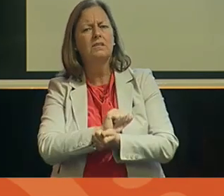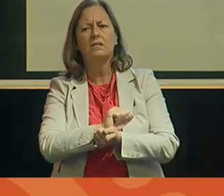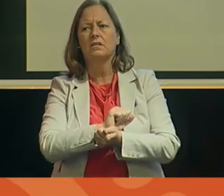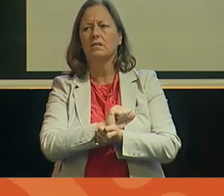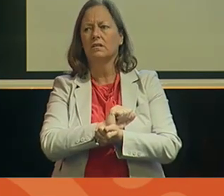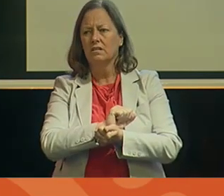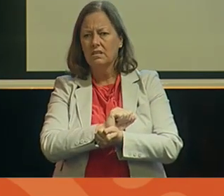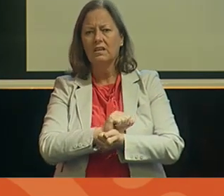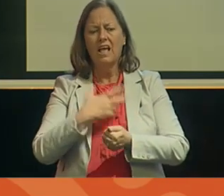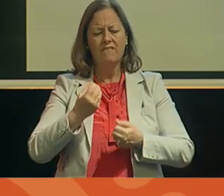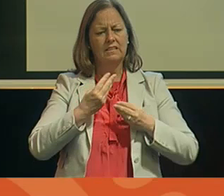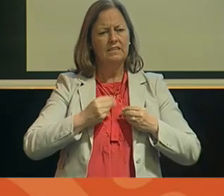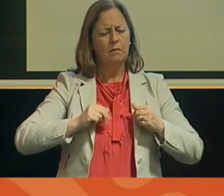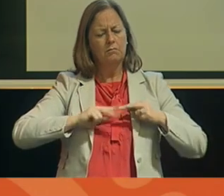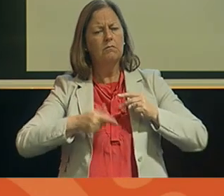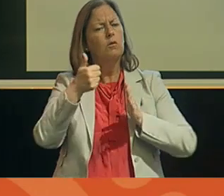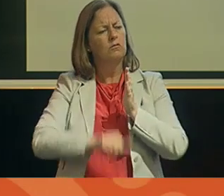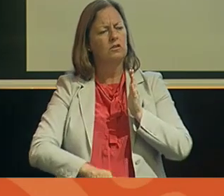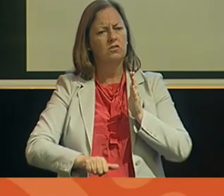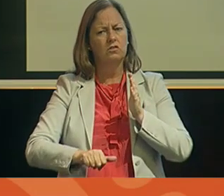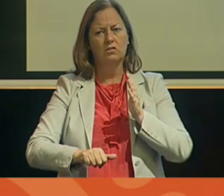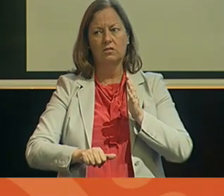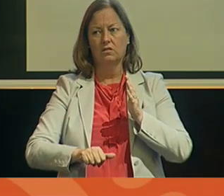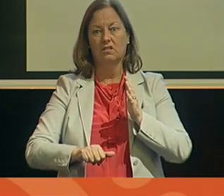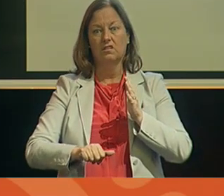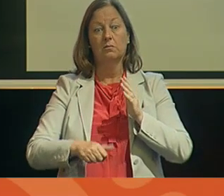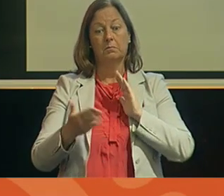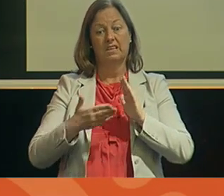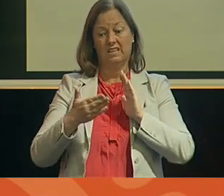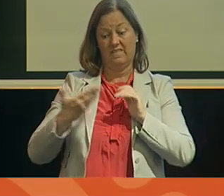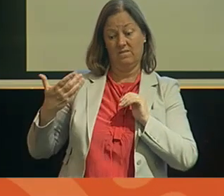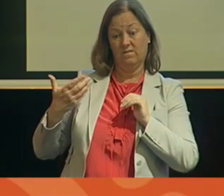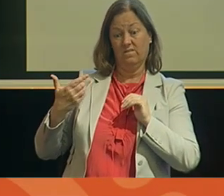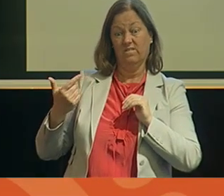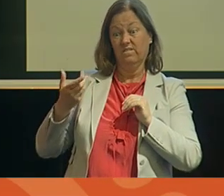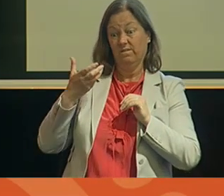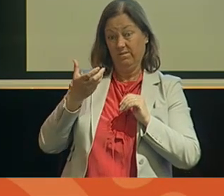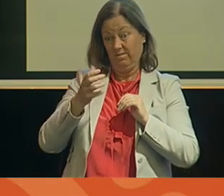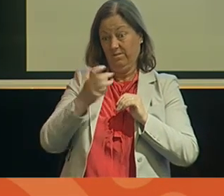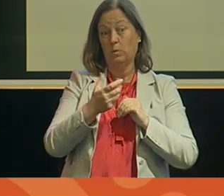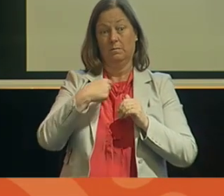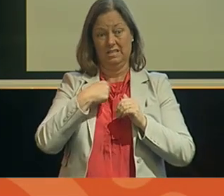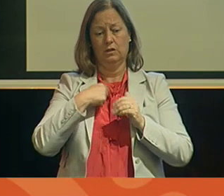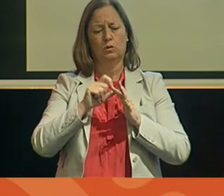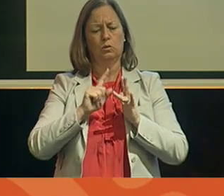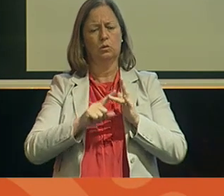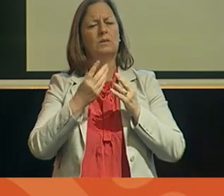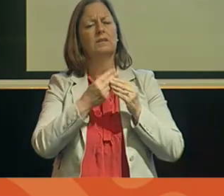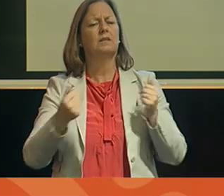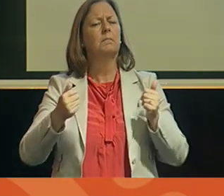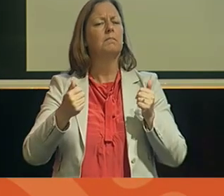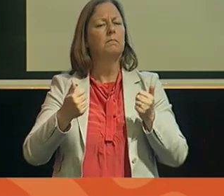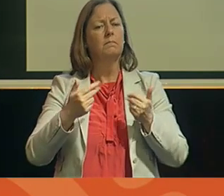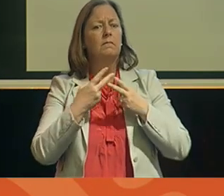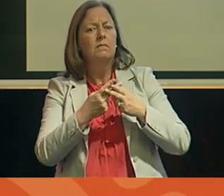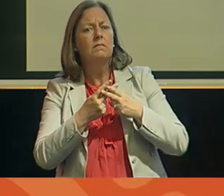certain alteration to my body. I was forced to do sexual favors to the inmates in there. No one